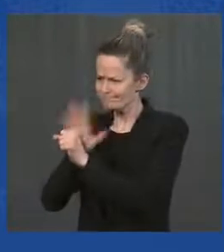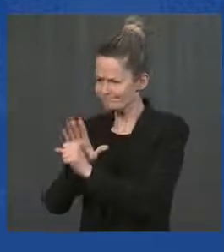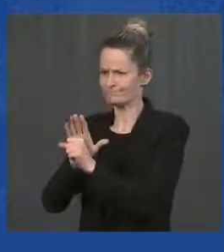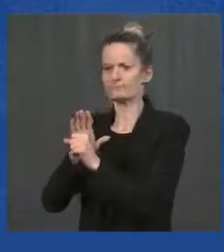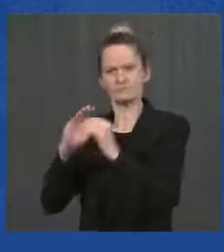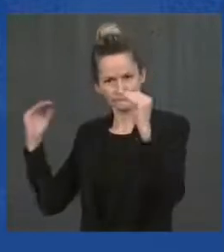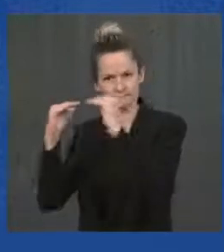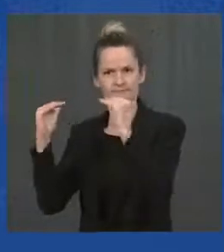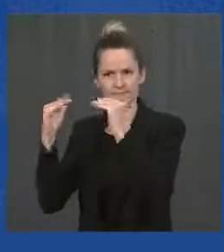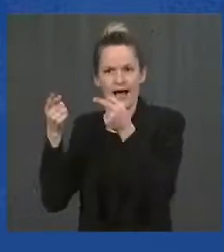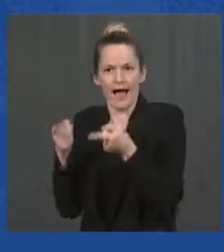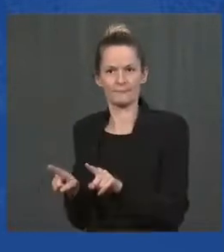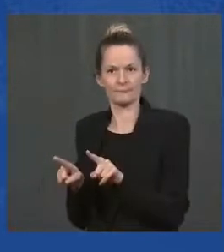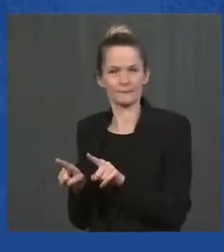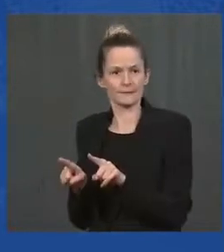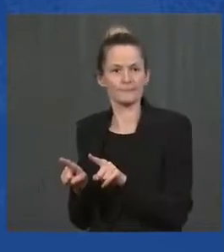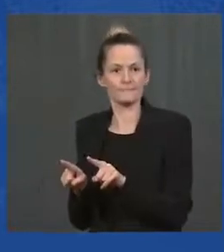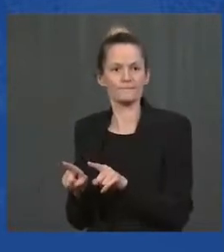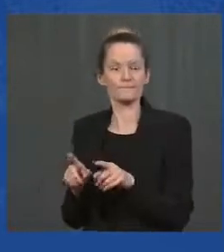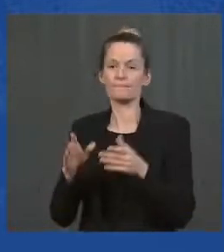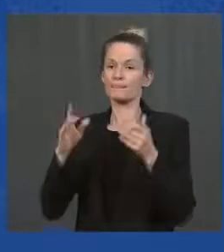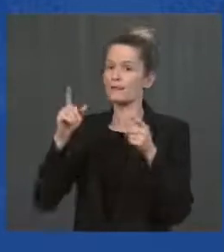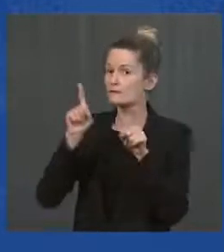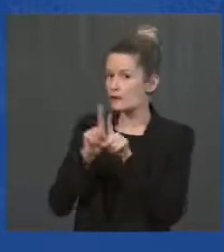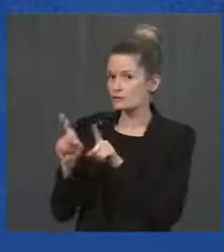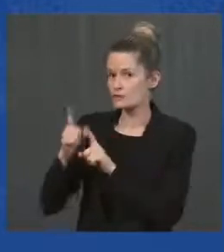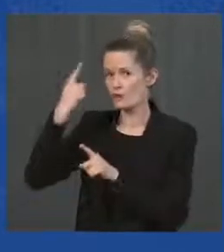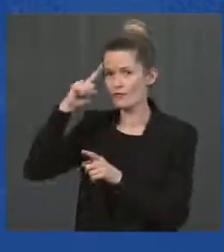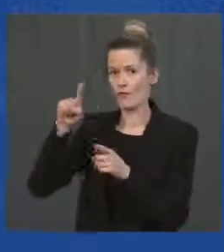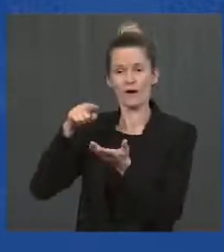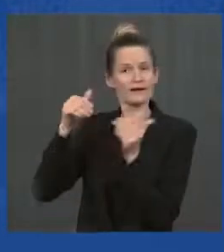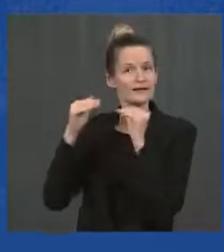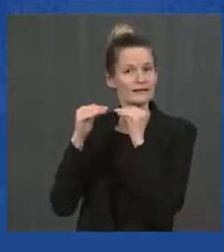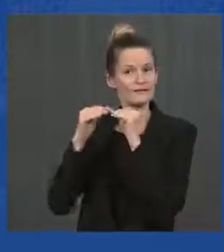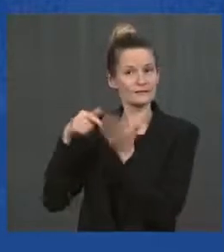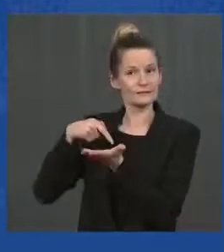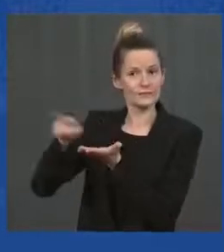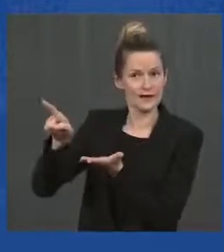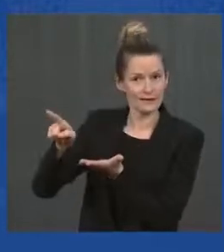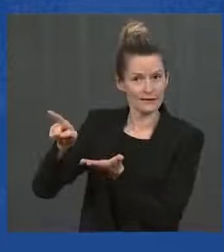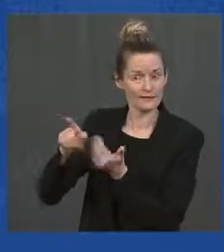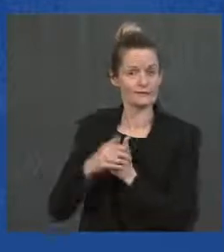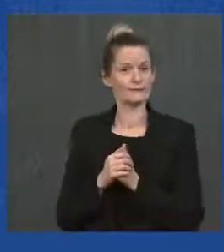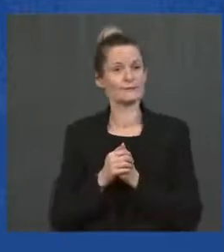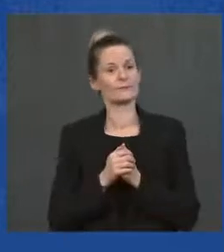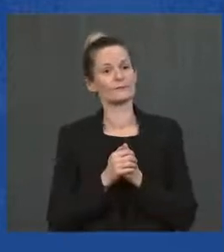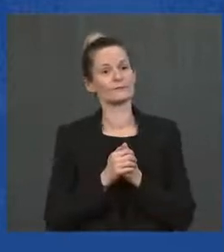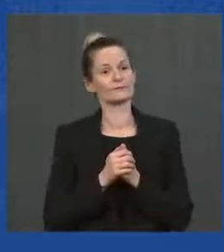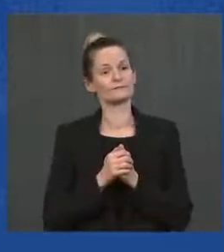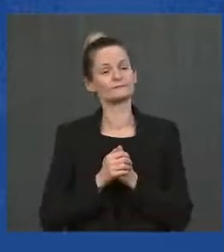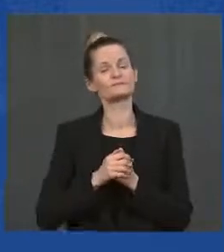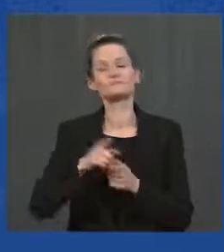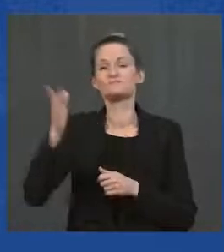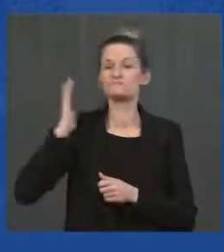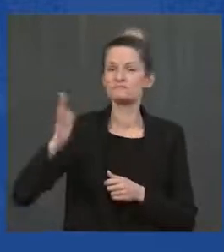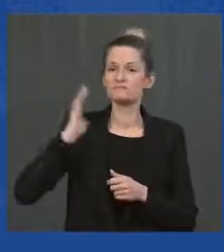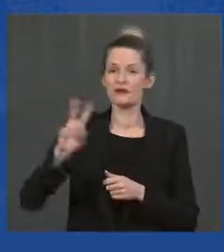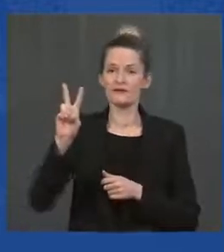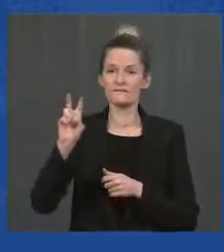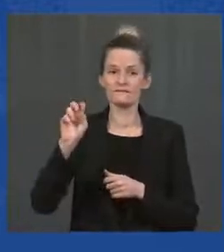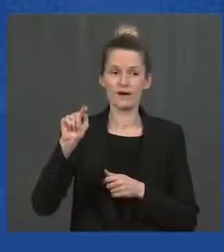create pathways to the middle class, for veterans, for those who've been sidelined, for